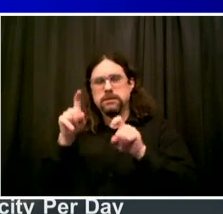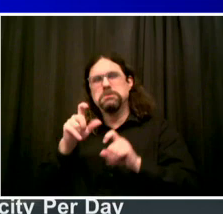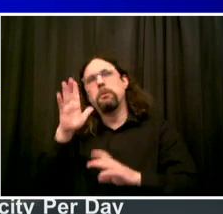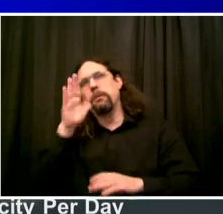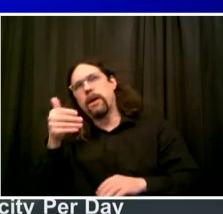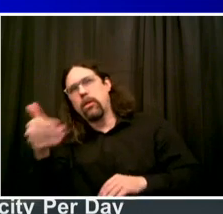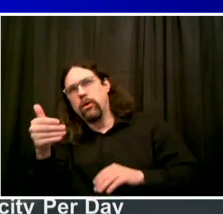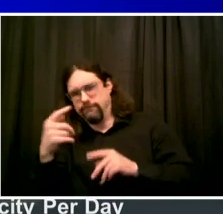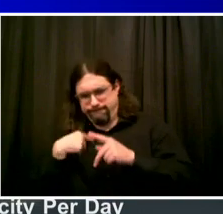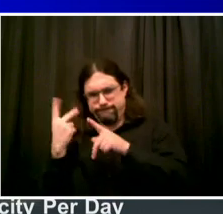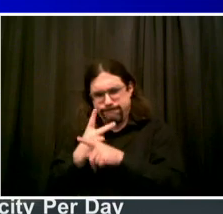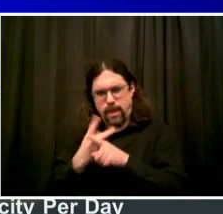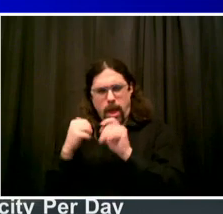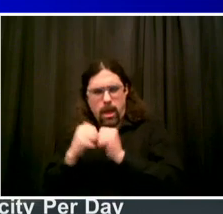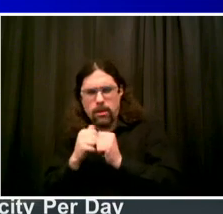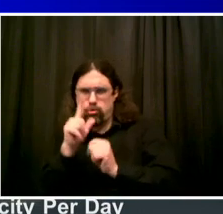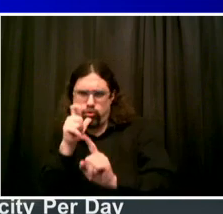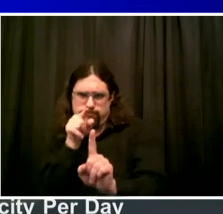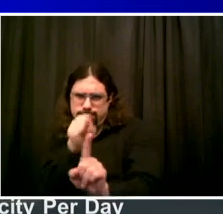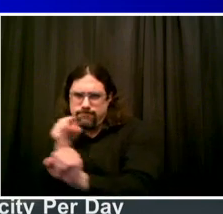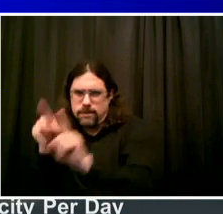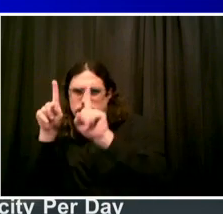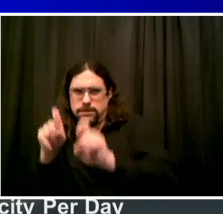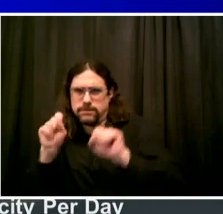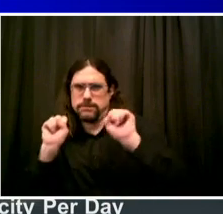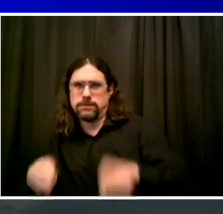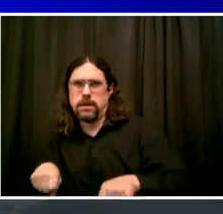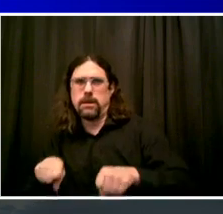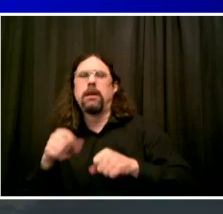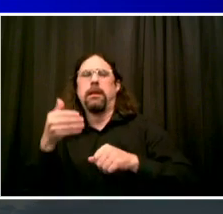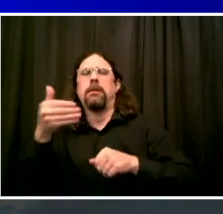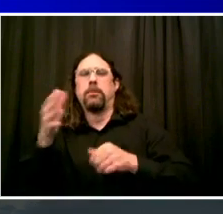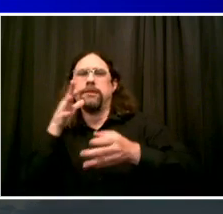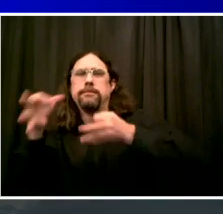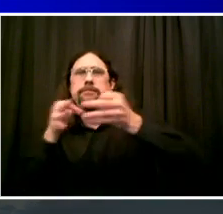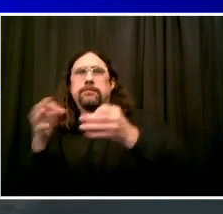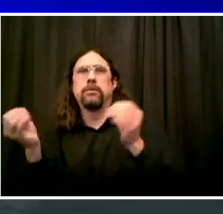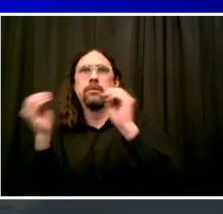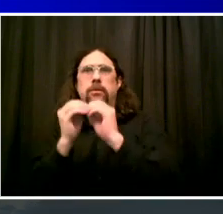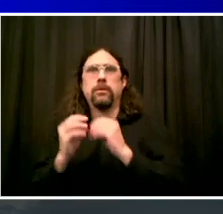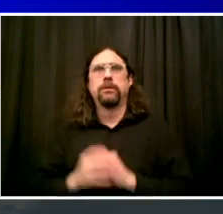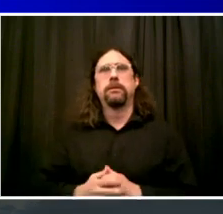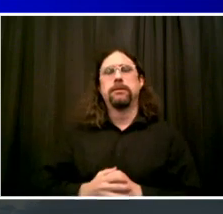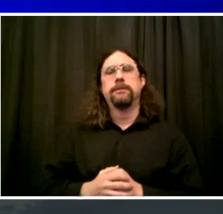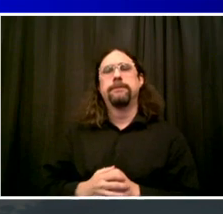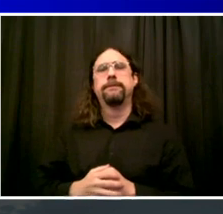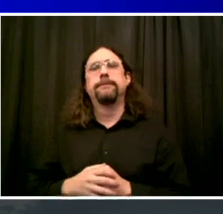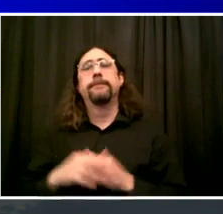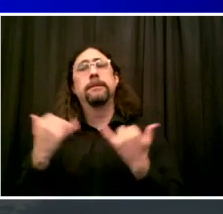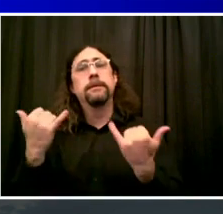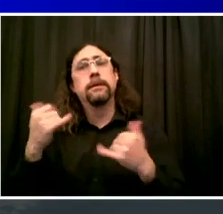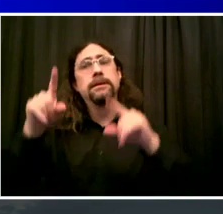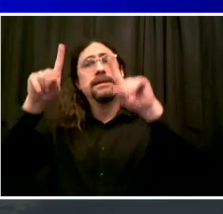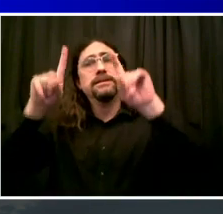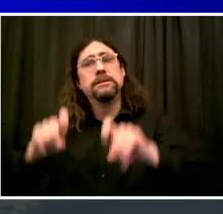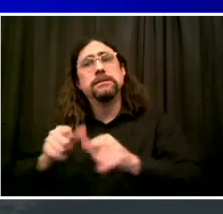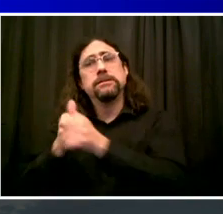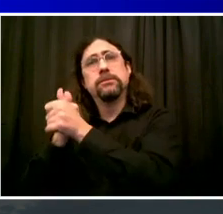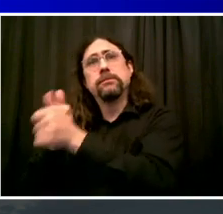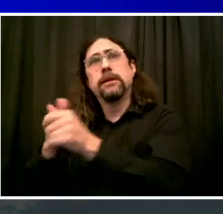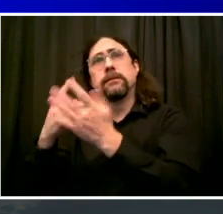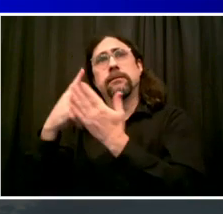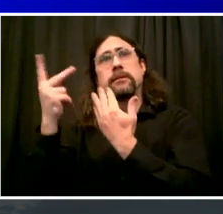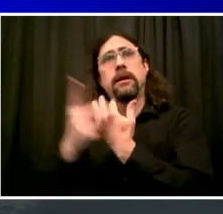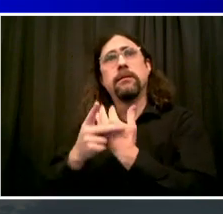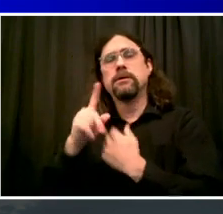Now, test and trace. So remember, testing is important for every individual who gets